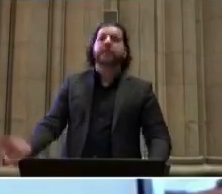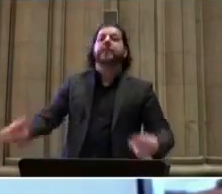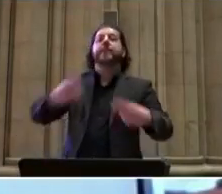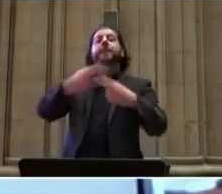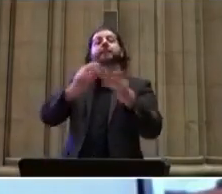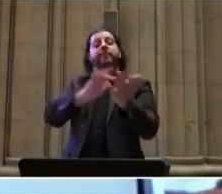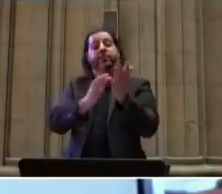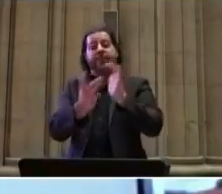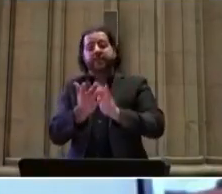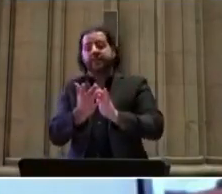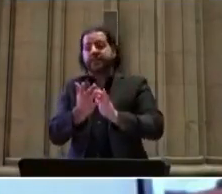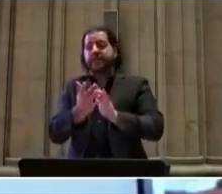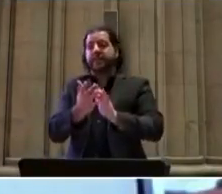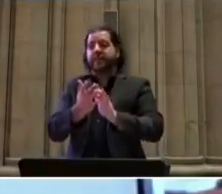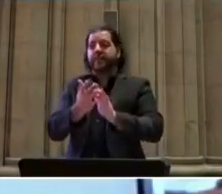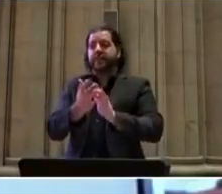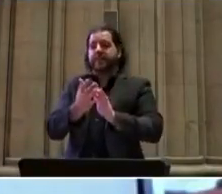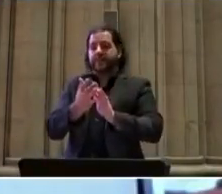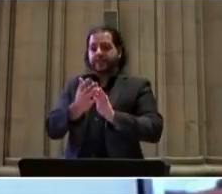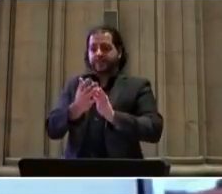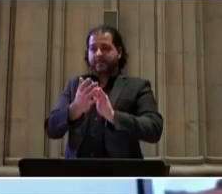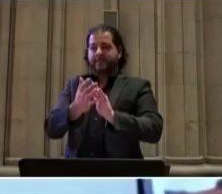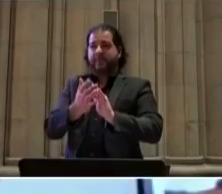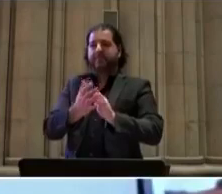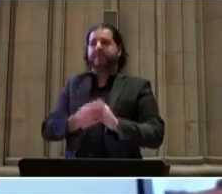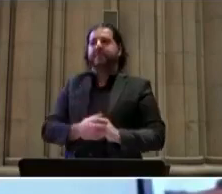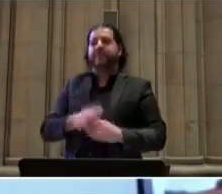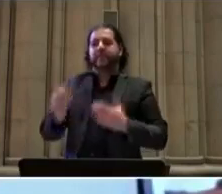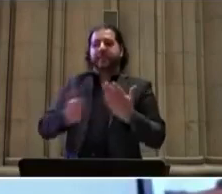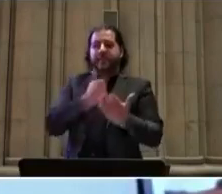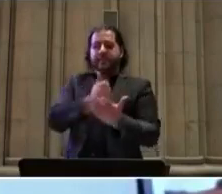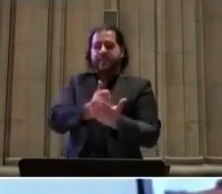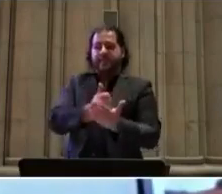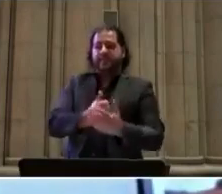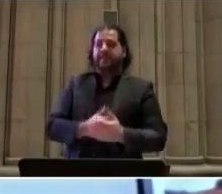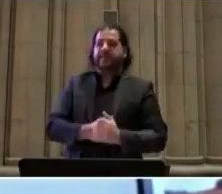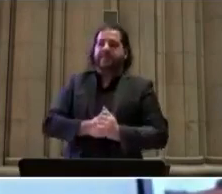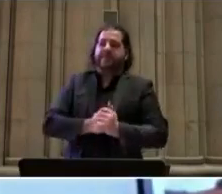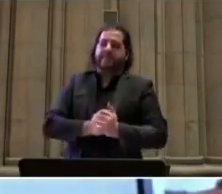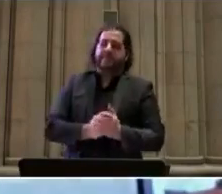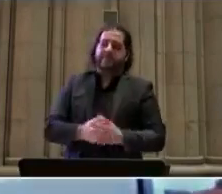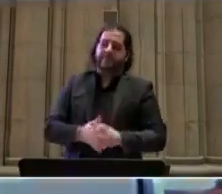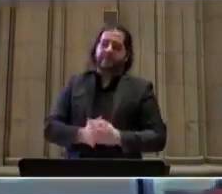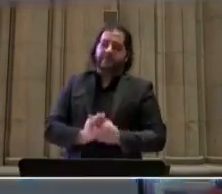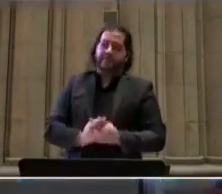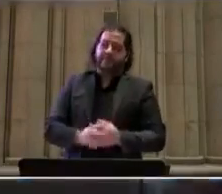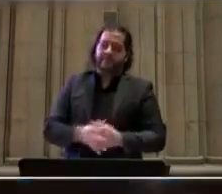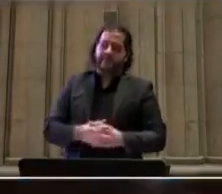of Jesus, en el nombre de Jesús. Amén.